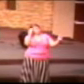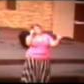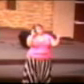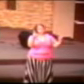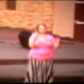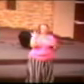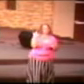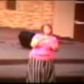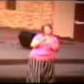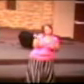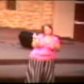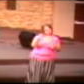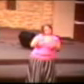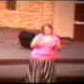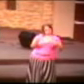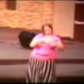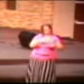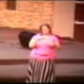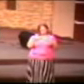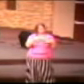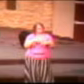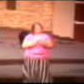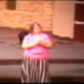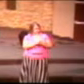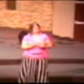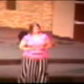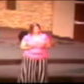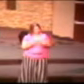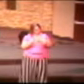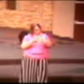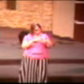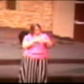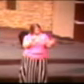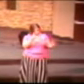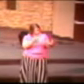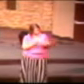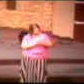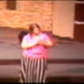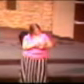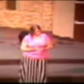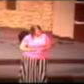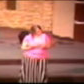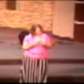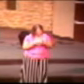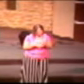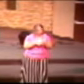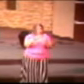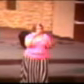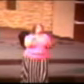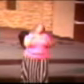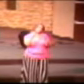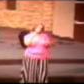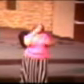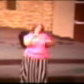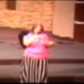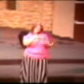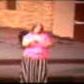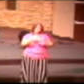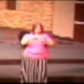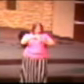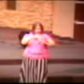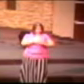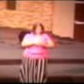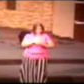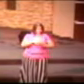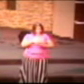some point, you're going to come to an assembly to be inspired. But if you want to be inspired and learn, I think you've got to go to a deeper level,